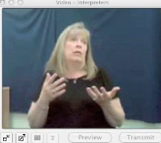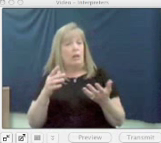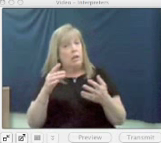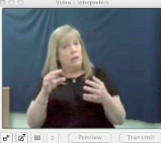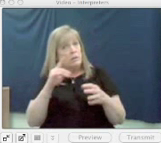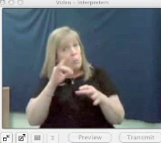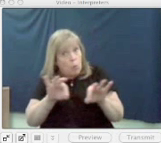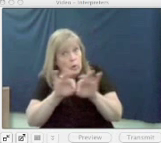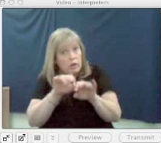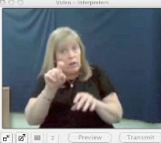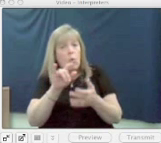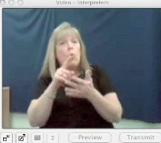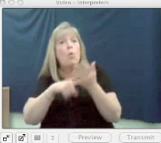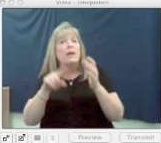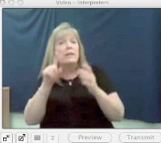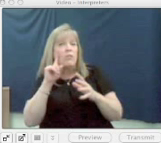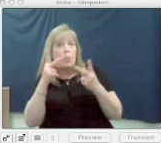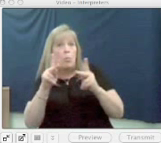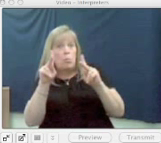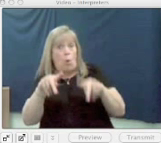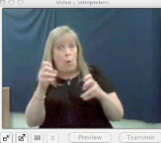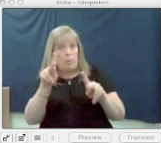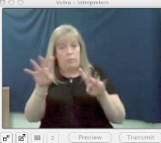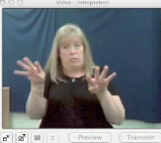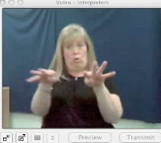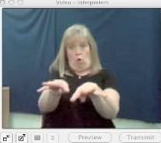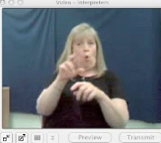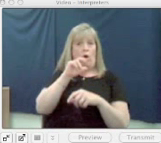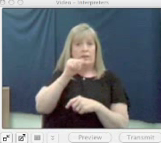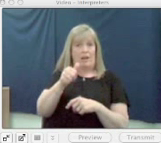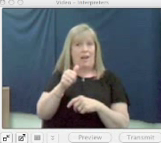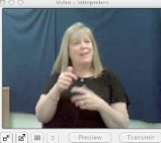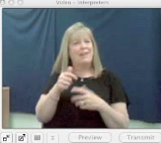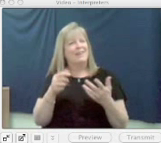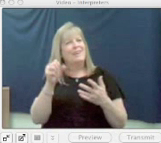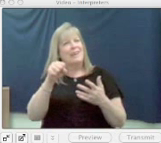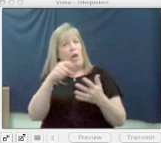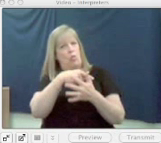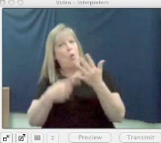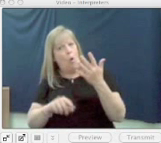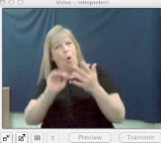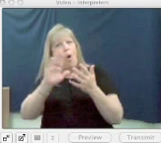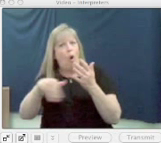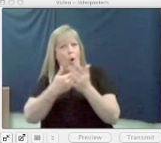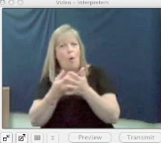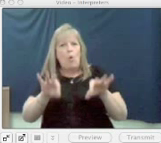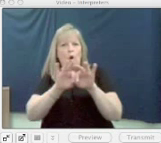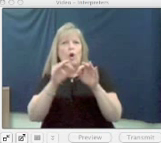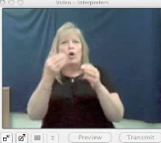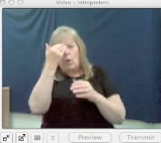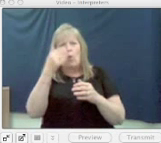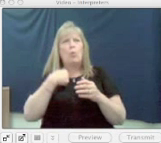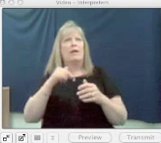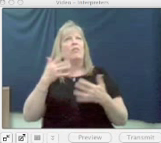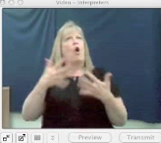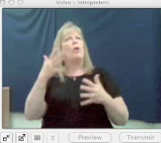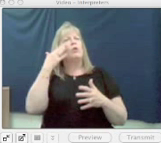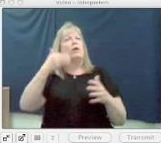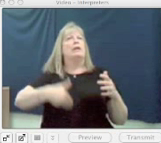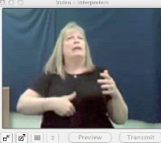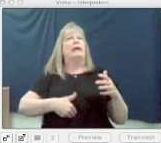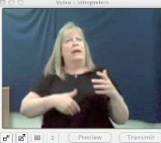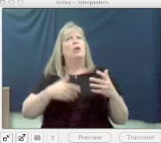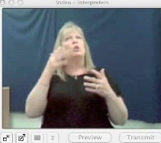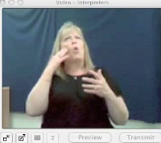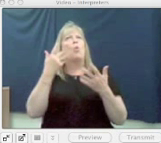all of those things are the things that we come to know intuitively about what to do in that moment. And right now, the it depends language is